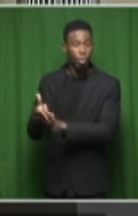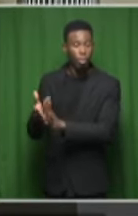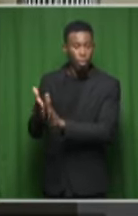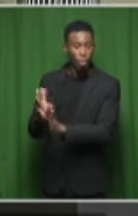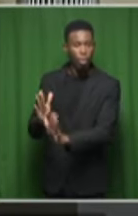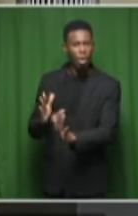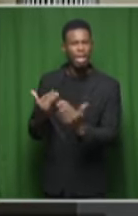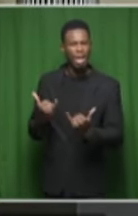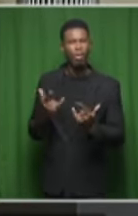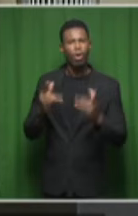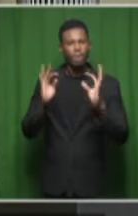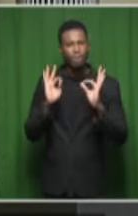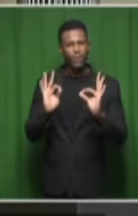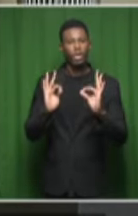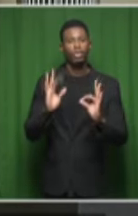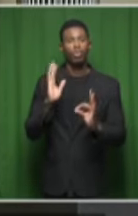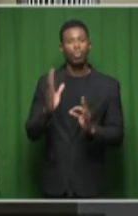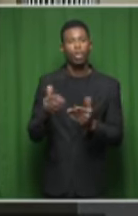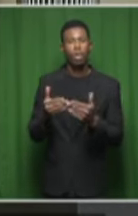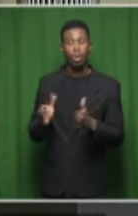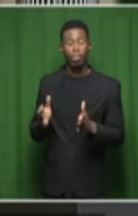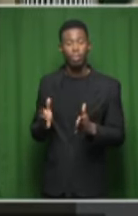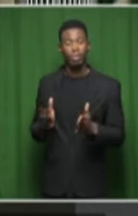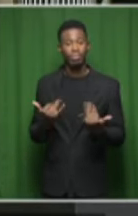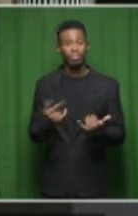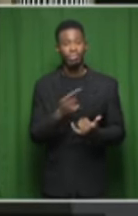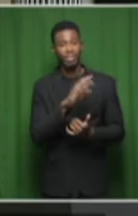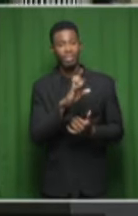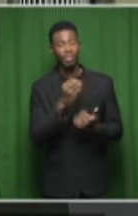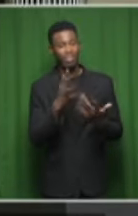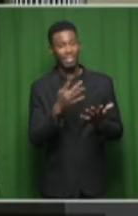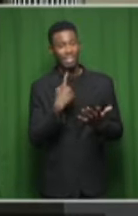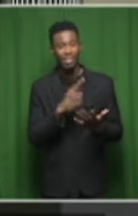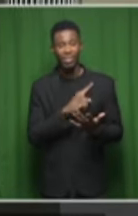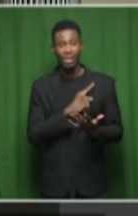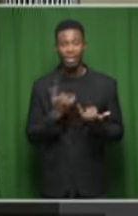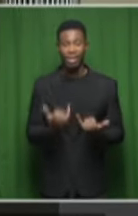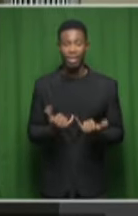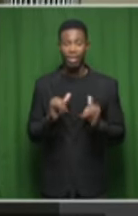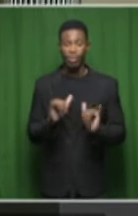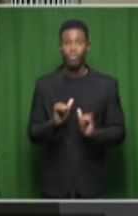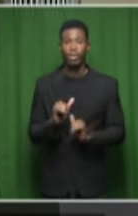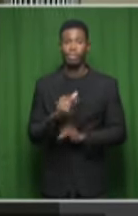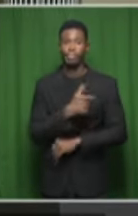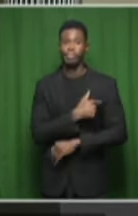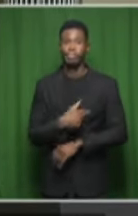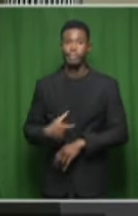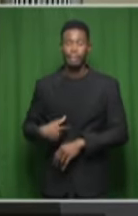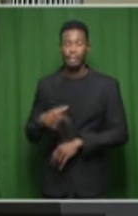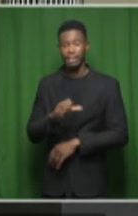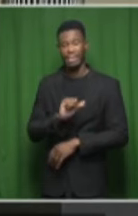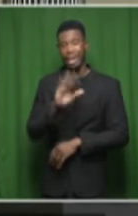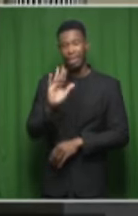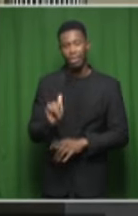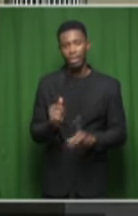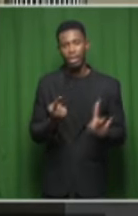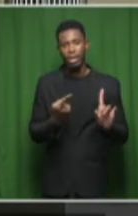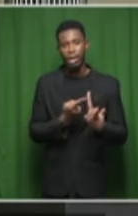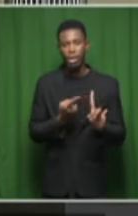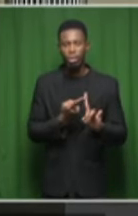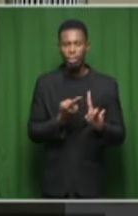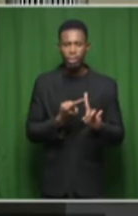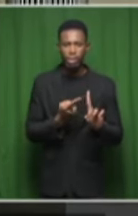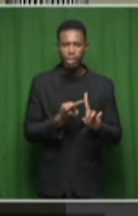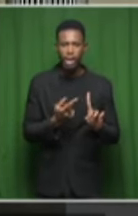really just a very eventful and exciting day as we await the president of the country, Dr. Cyril Ramaphosa, to